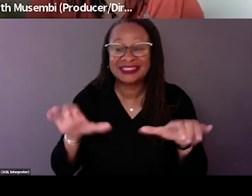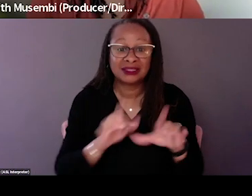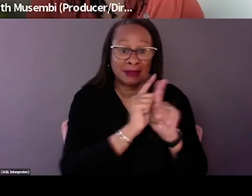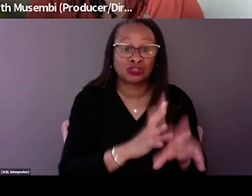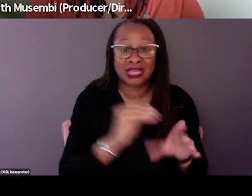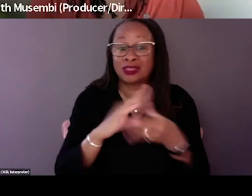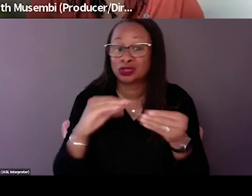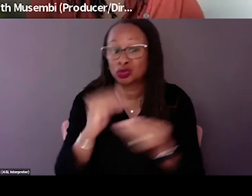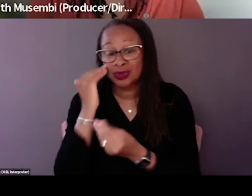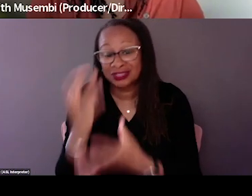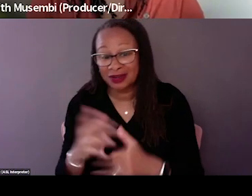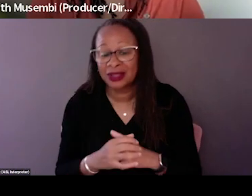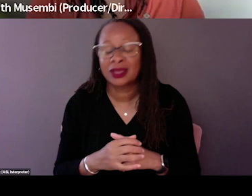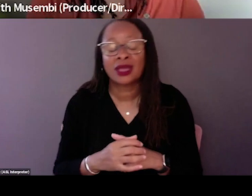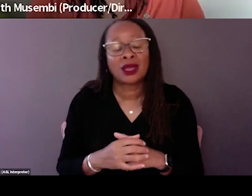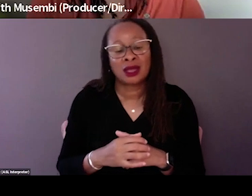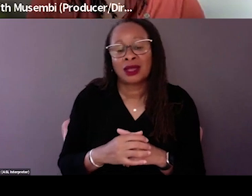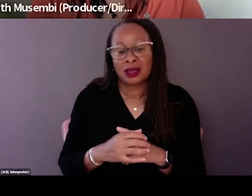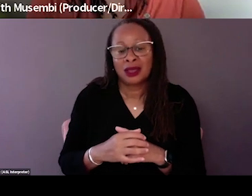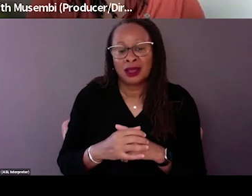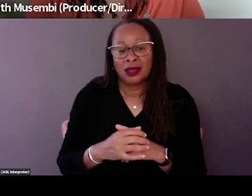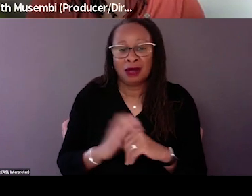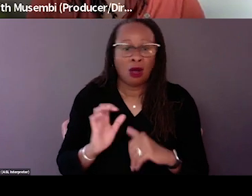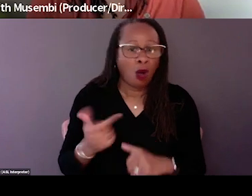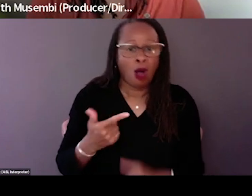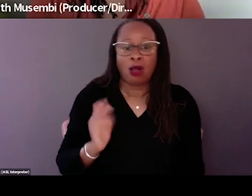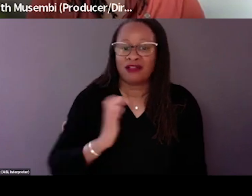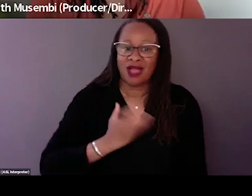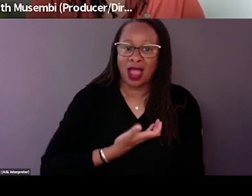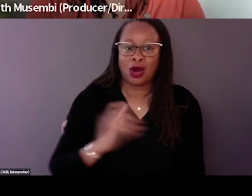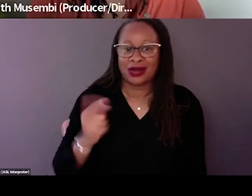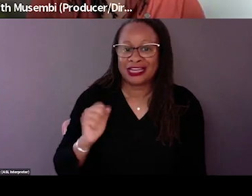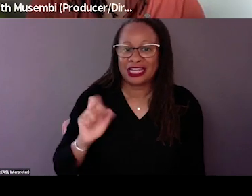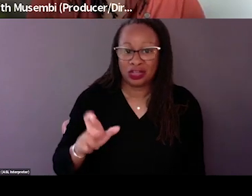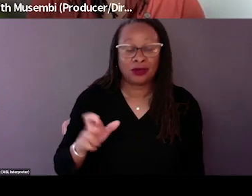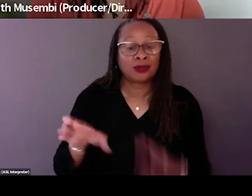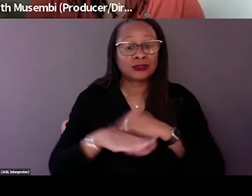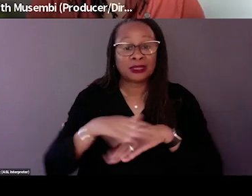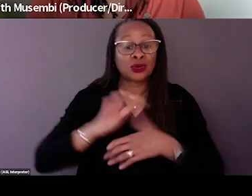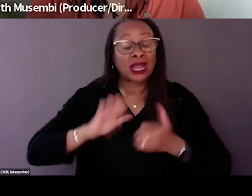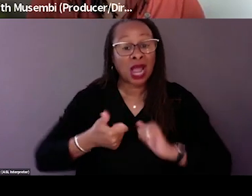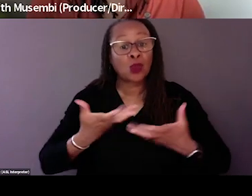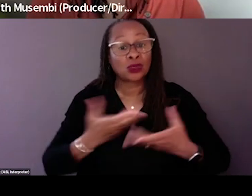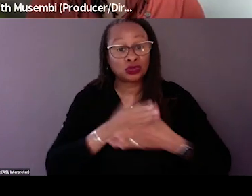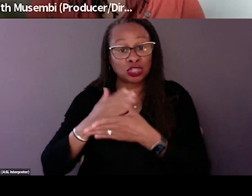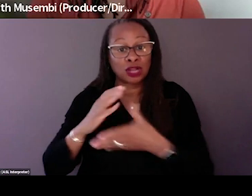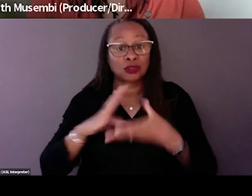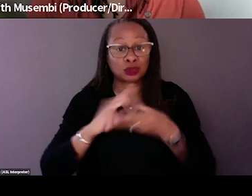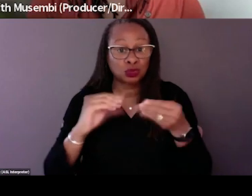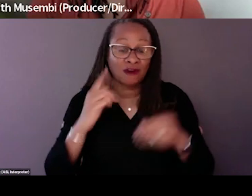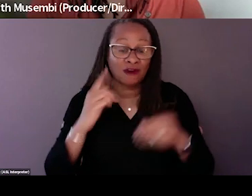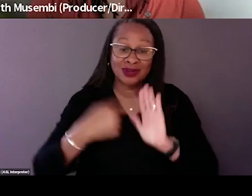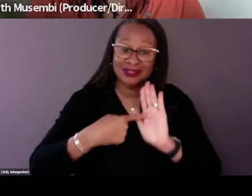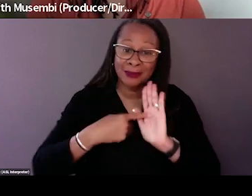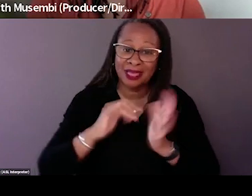much our gear was based around how did we want to tell a story? And for instance, that extraordinary